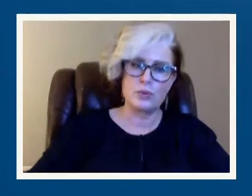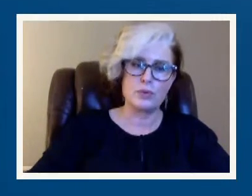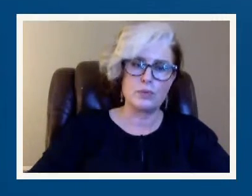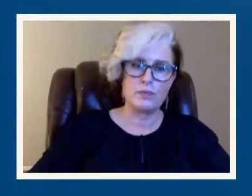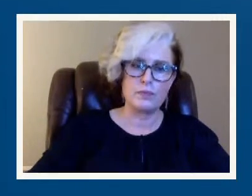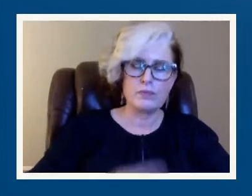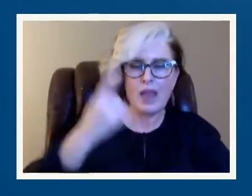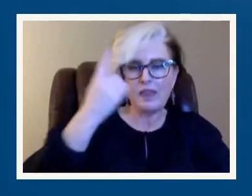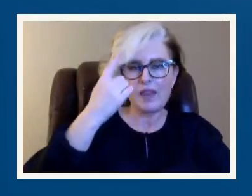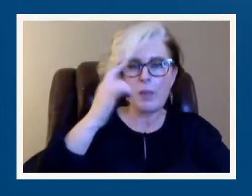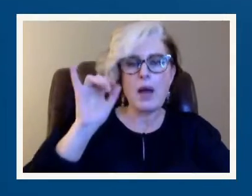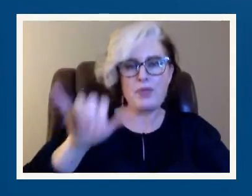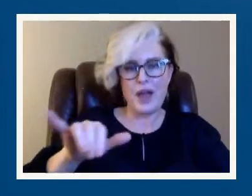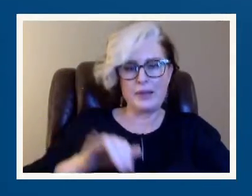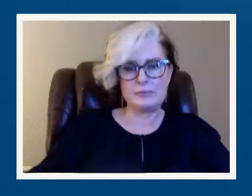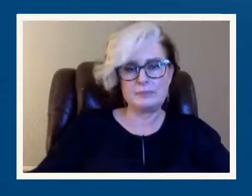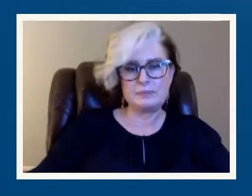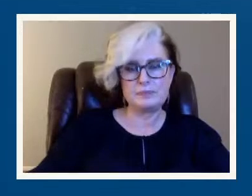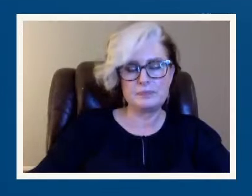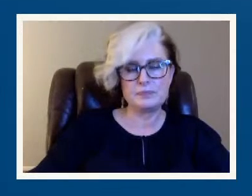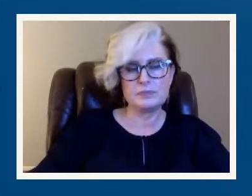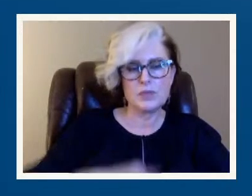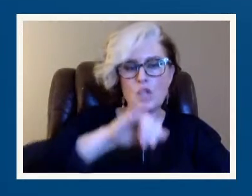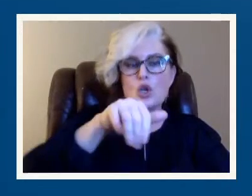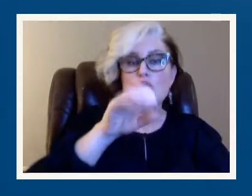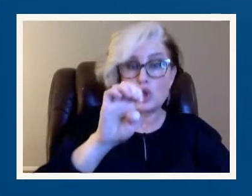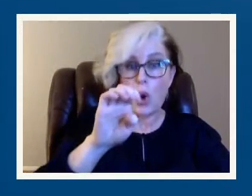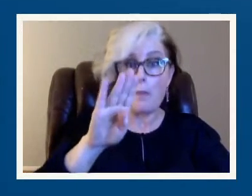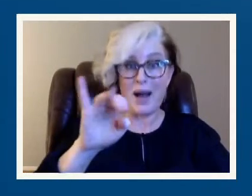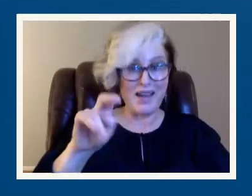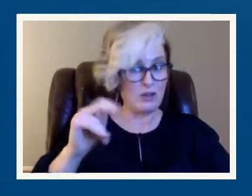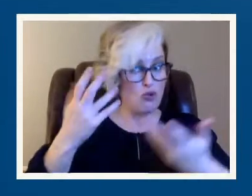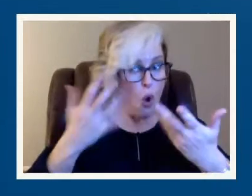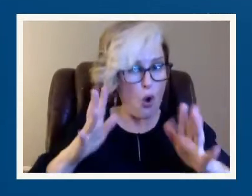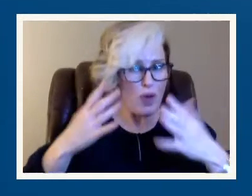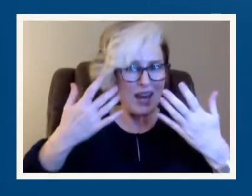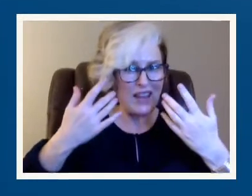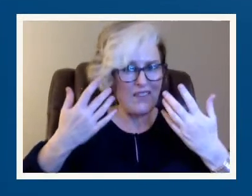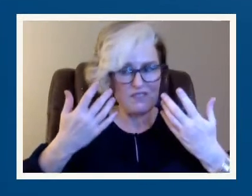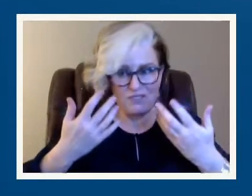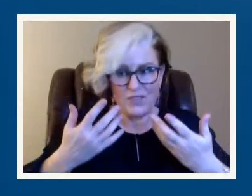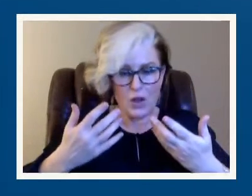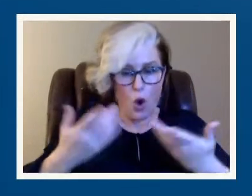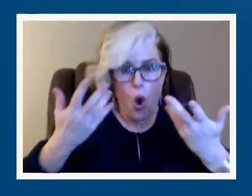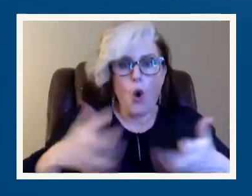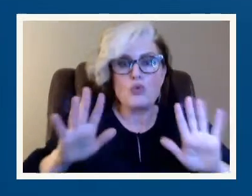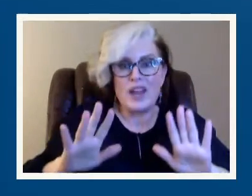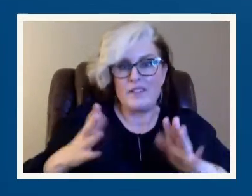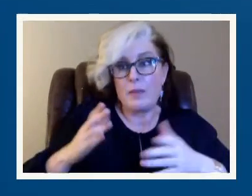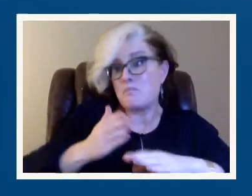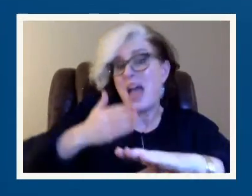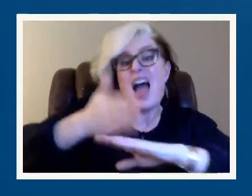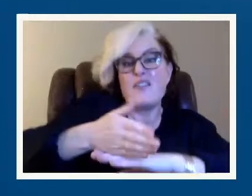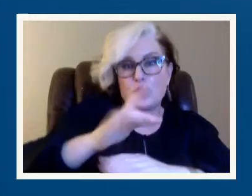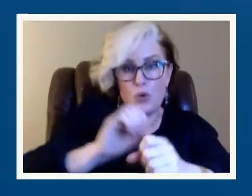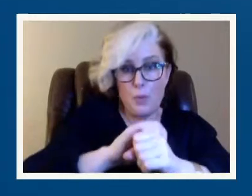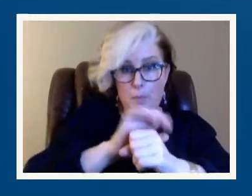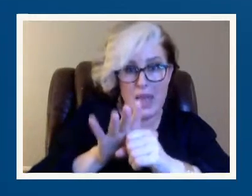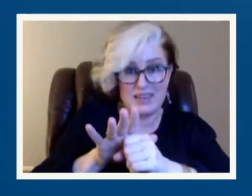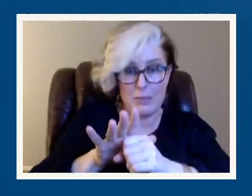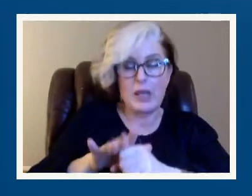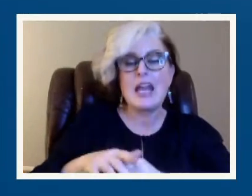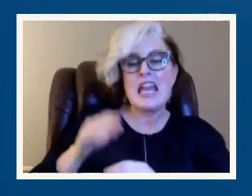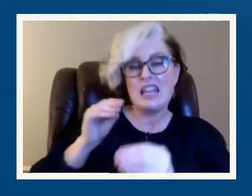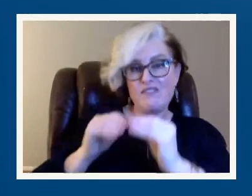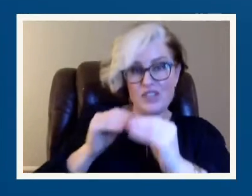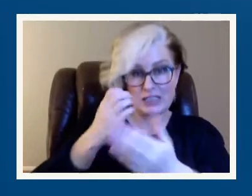Think about what Joe Biden has already got accomplished. Despite a historic pandemic, he not only repaired the